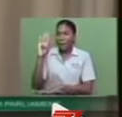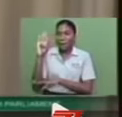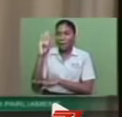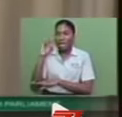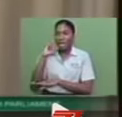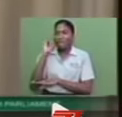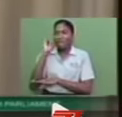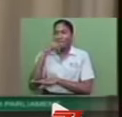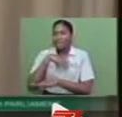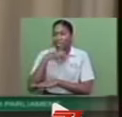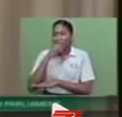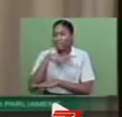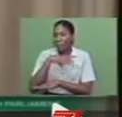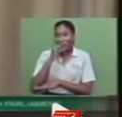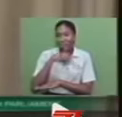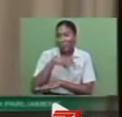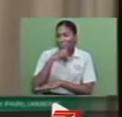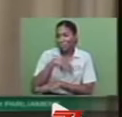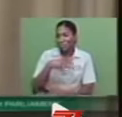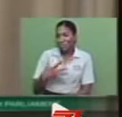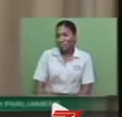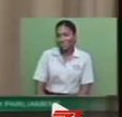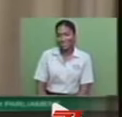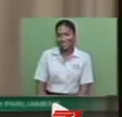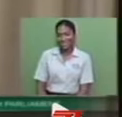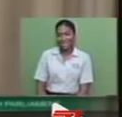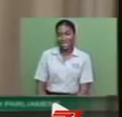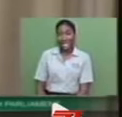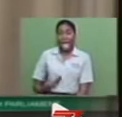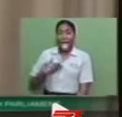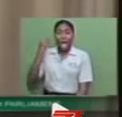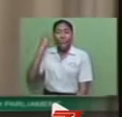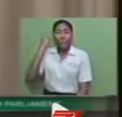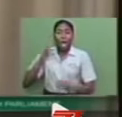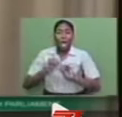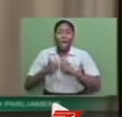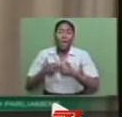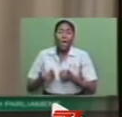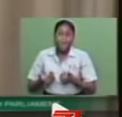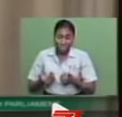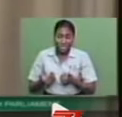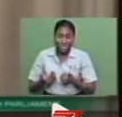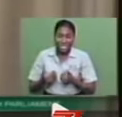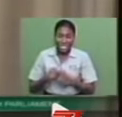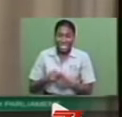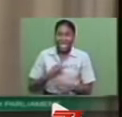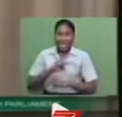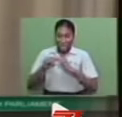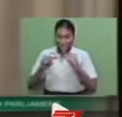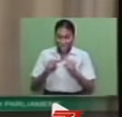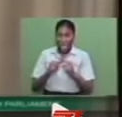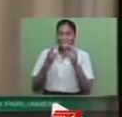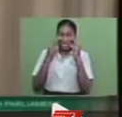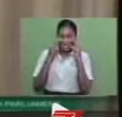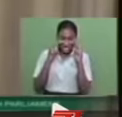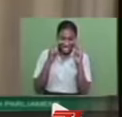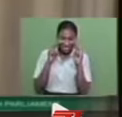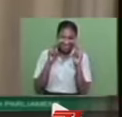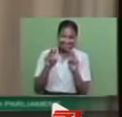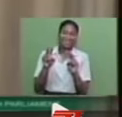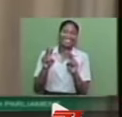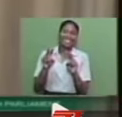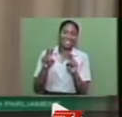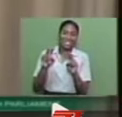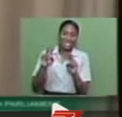materialize. And how do we know? We will know when we see the broken promises by this government